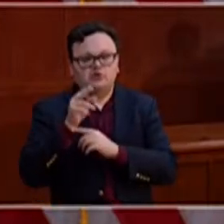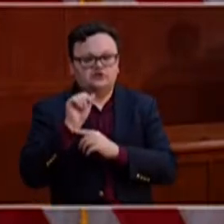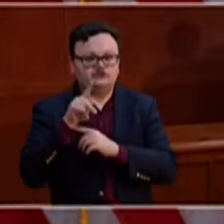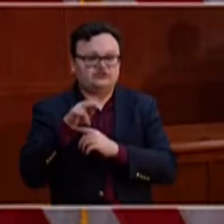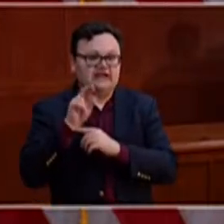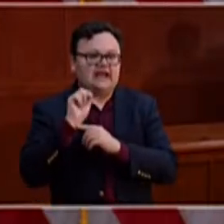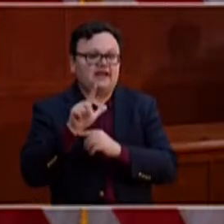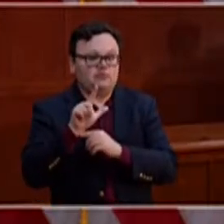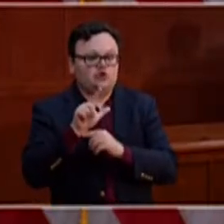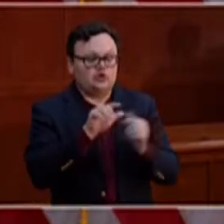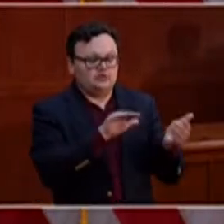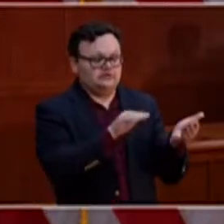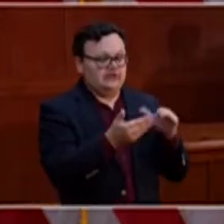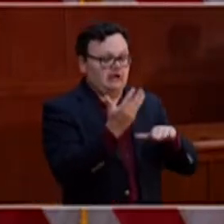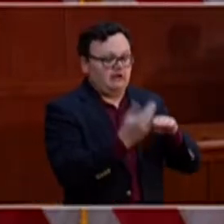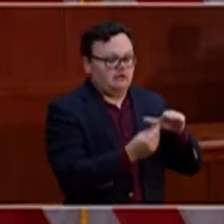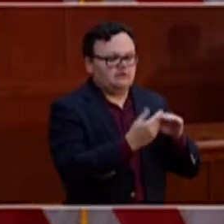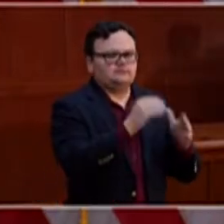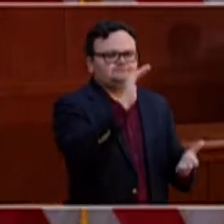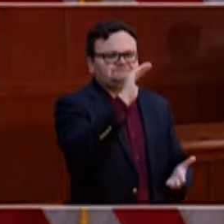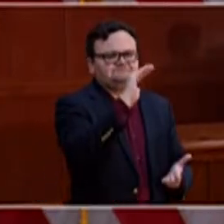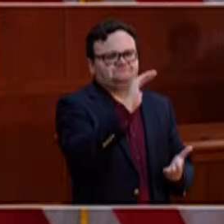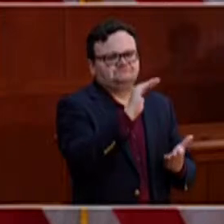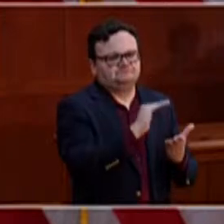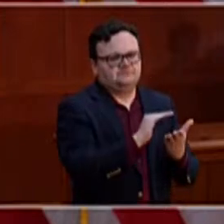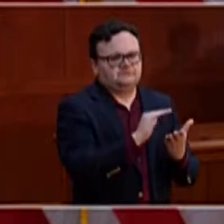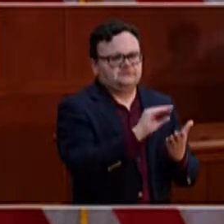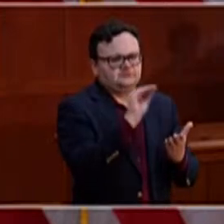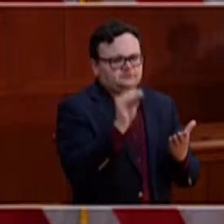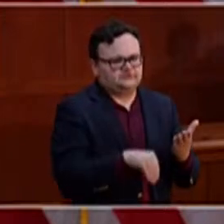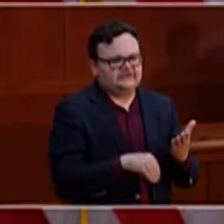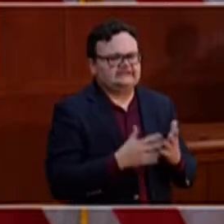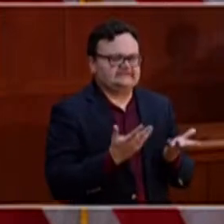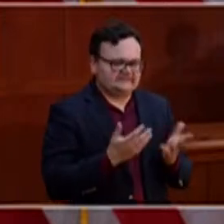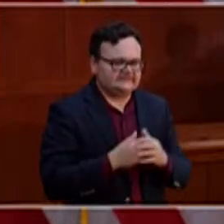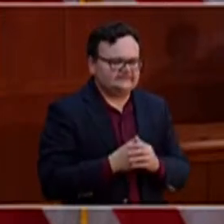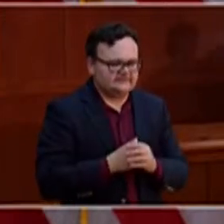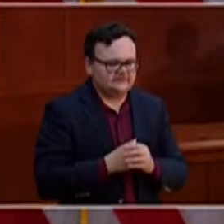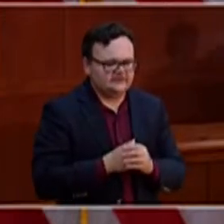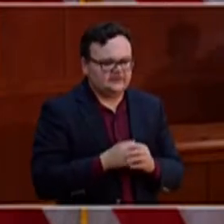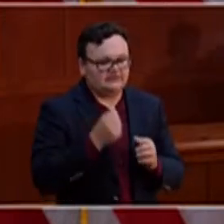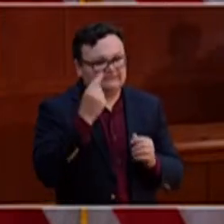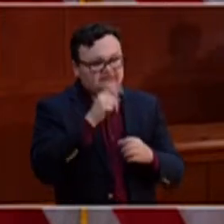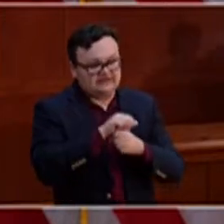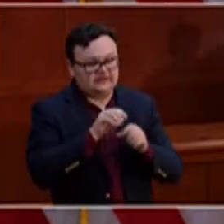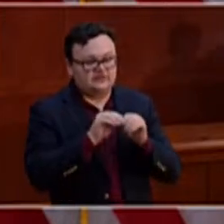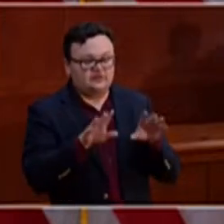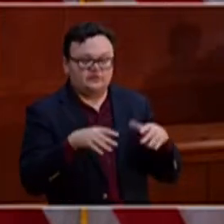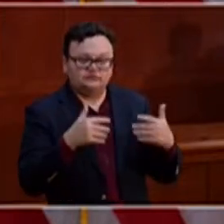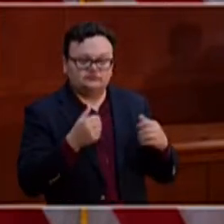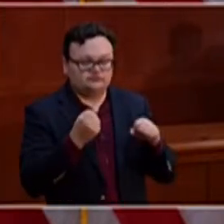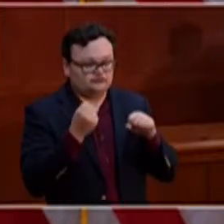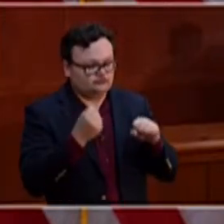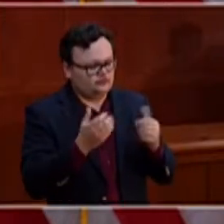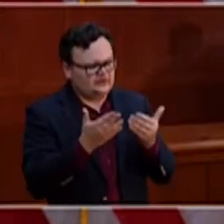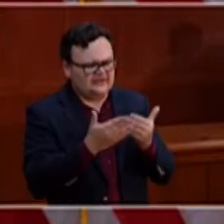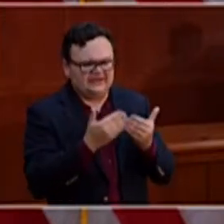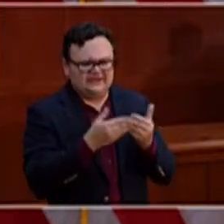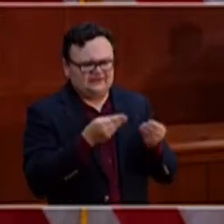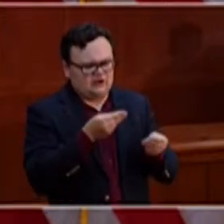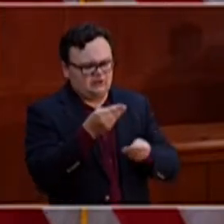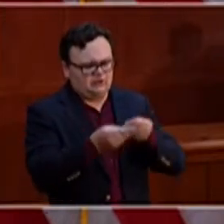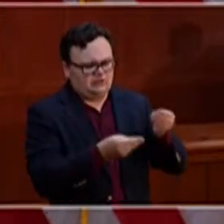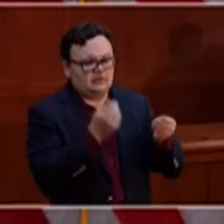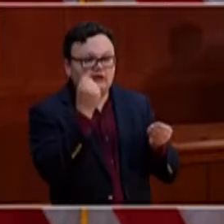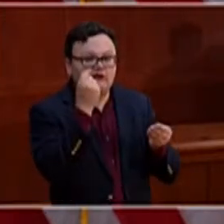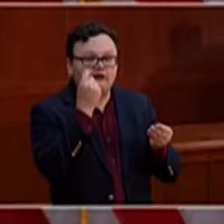of different judgments on it, but it's definitely something that is, very contagious. Fortunately, for most people, it's